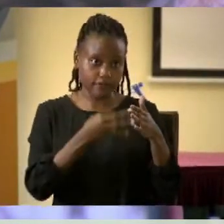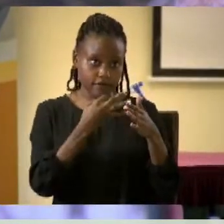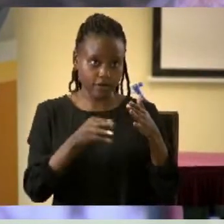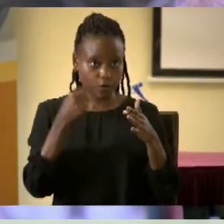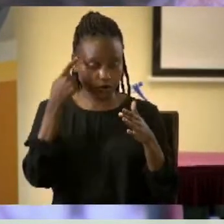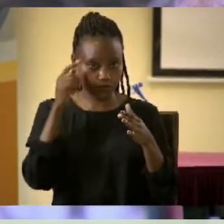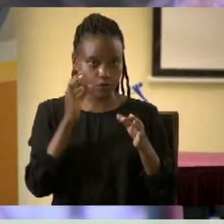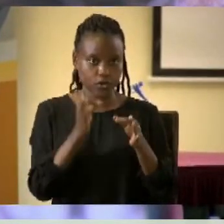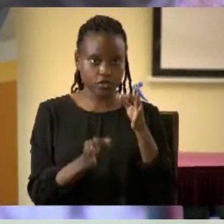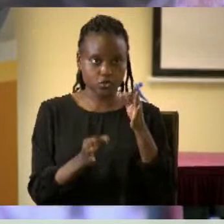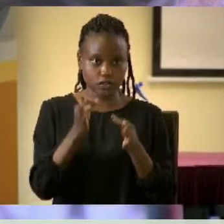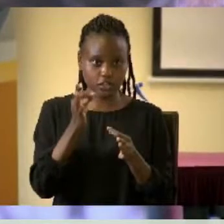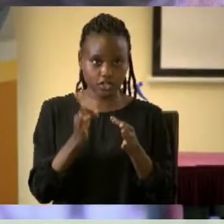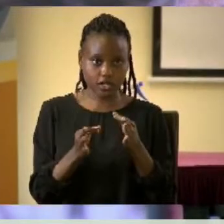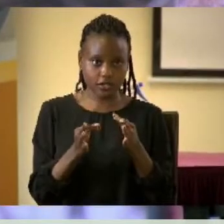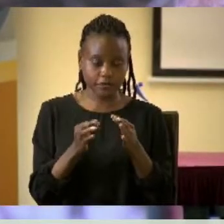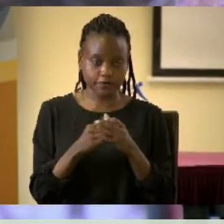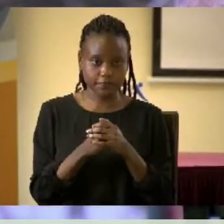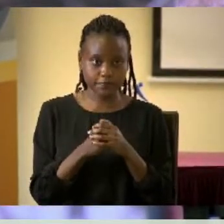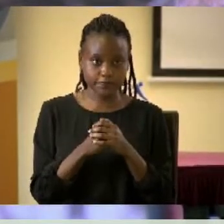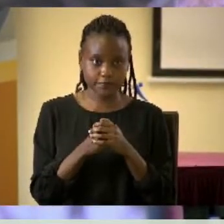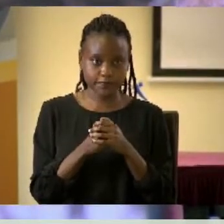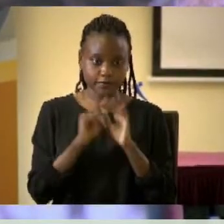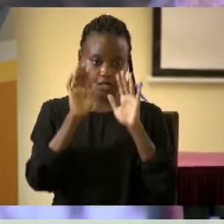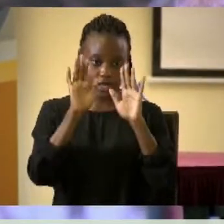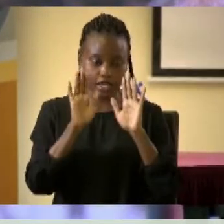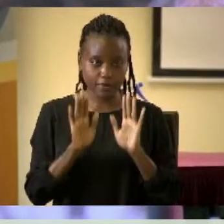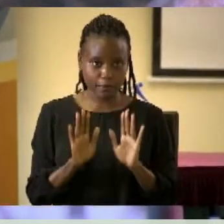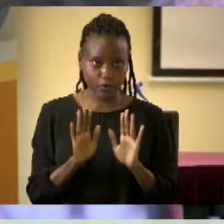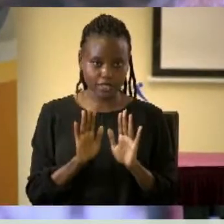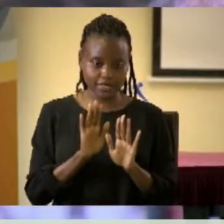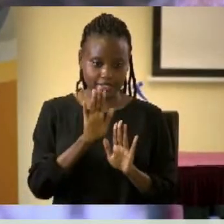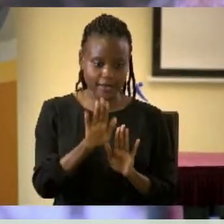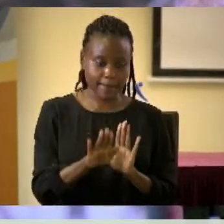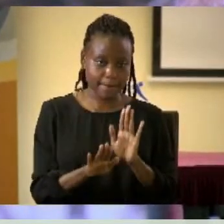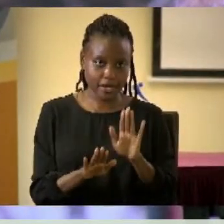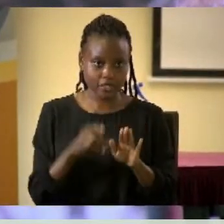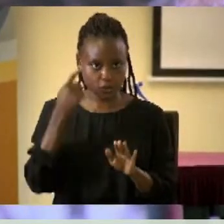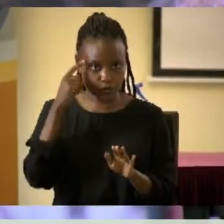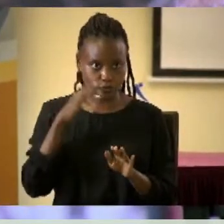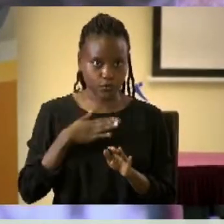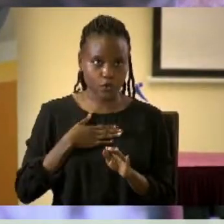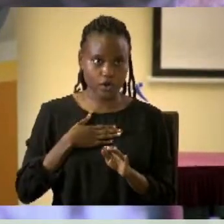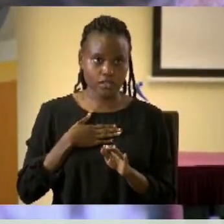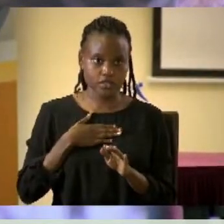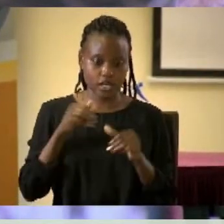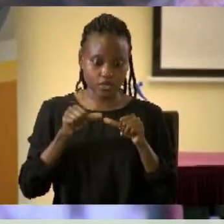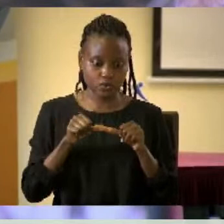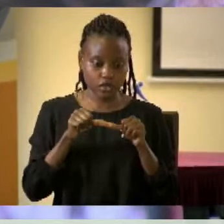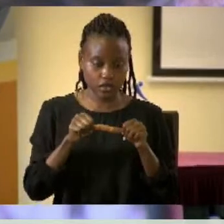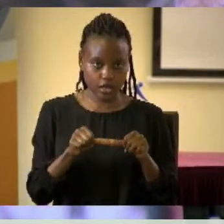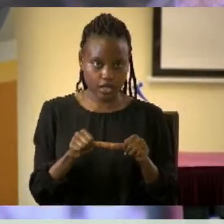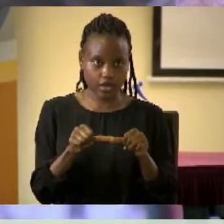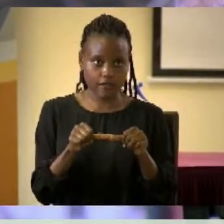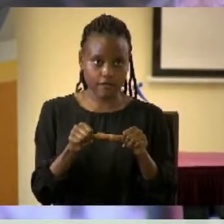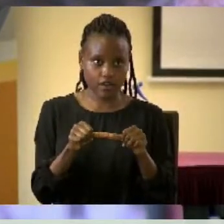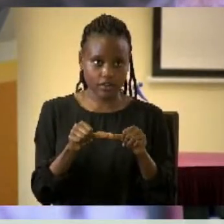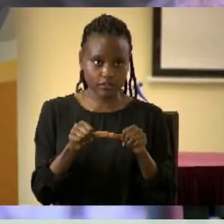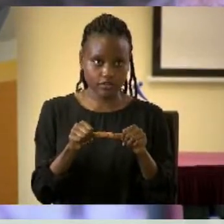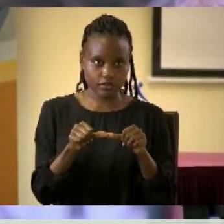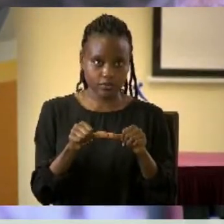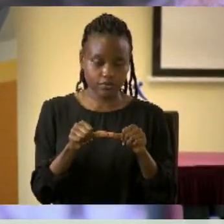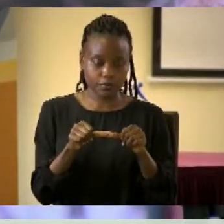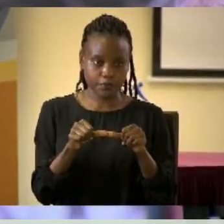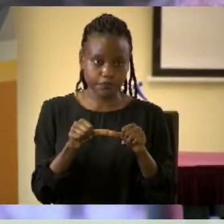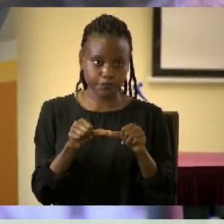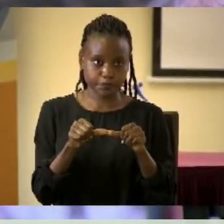the judiciary. And this is an important milestone for us as we endeavor towards